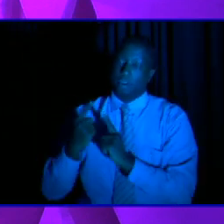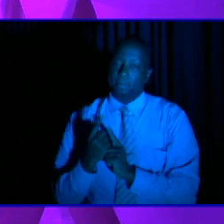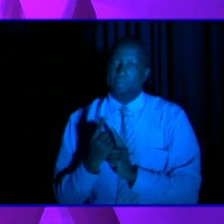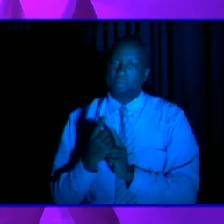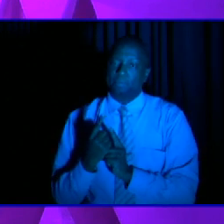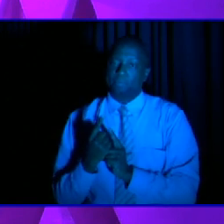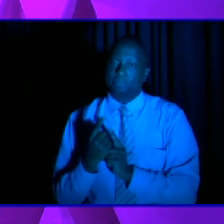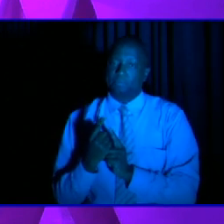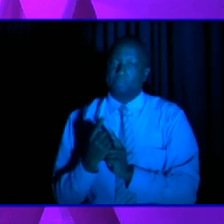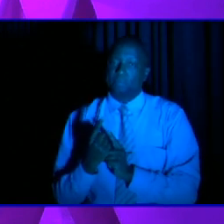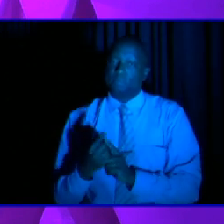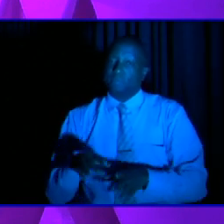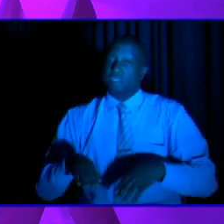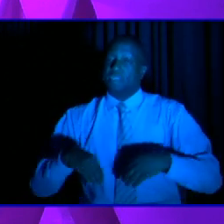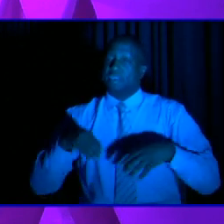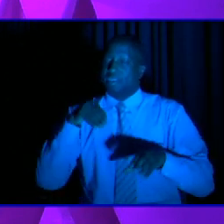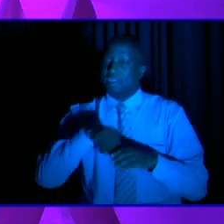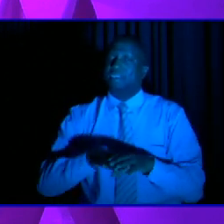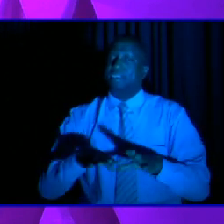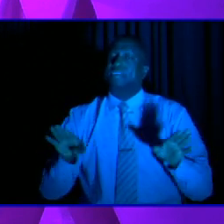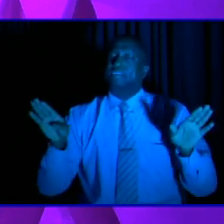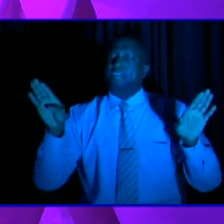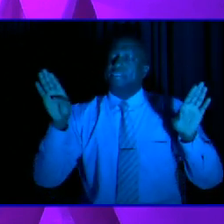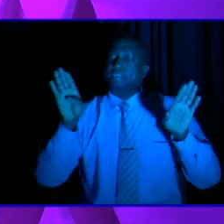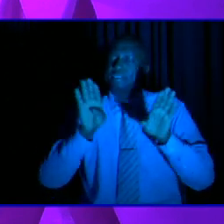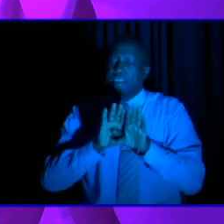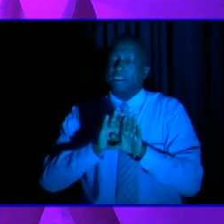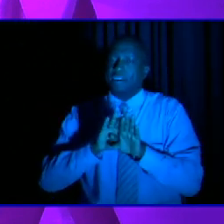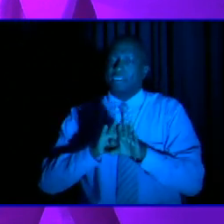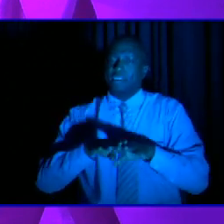And so in this dark night of Earth's history,